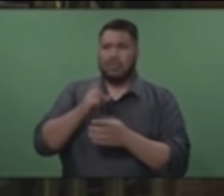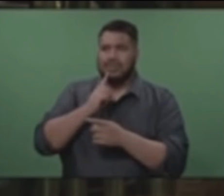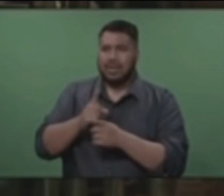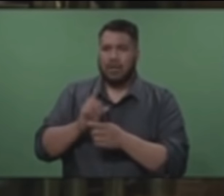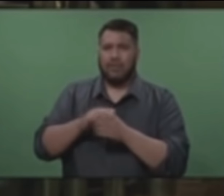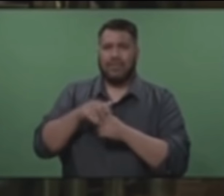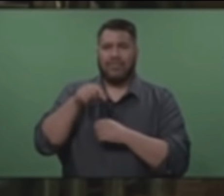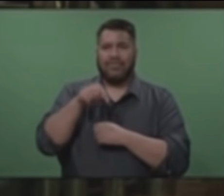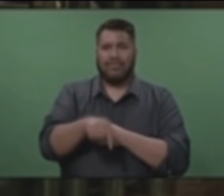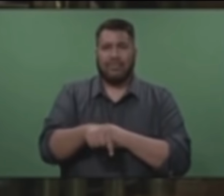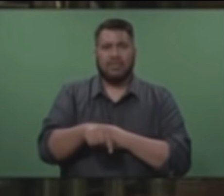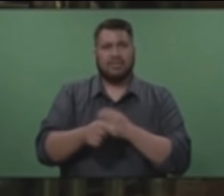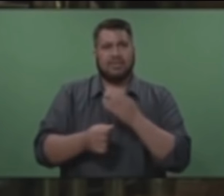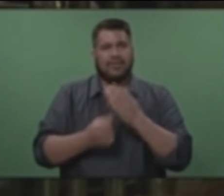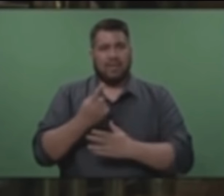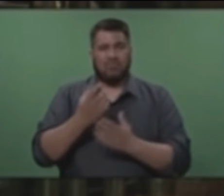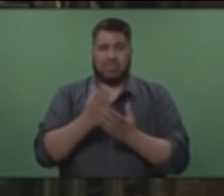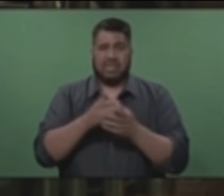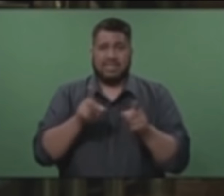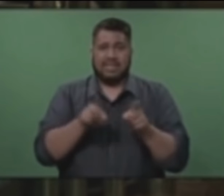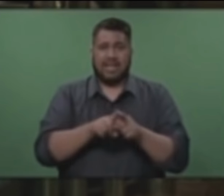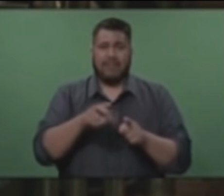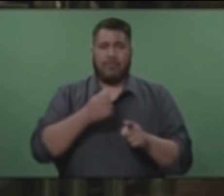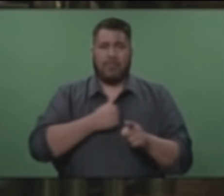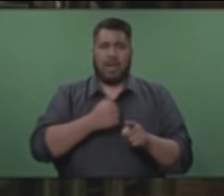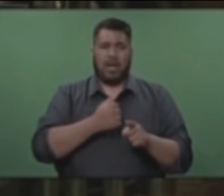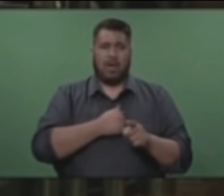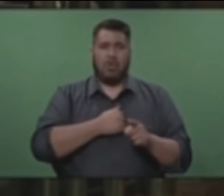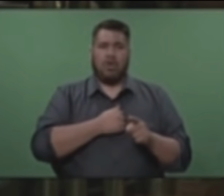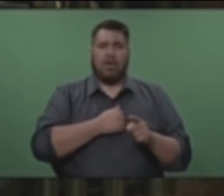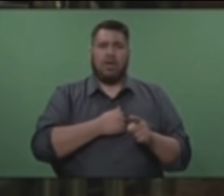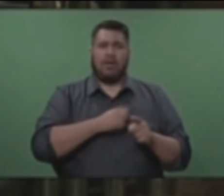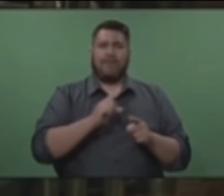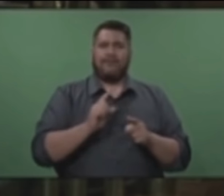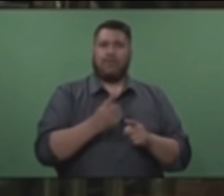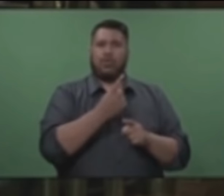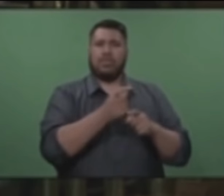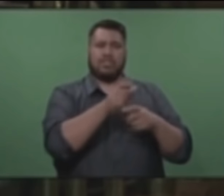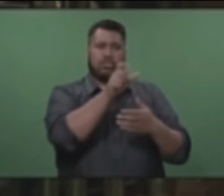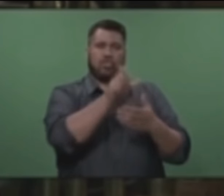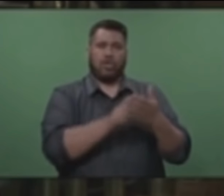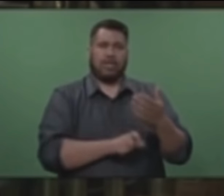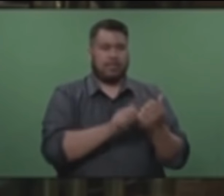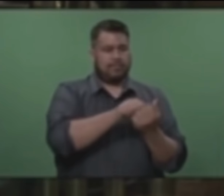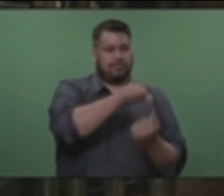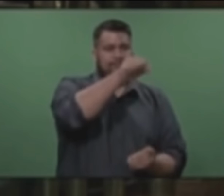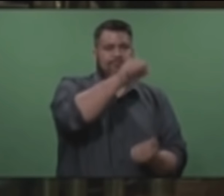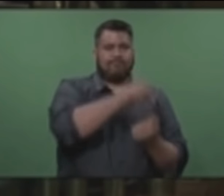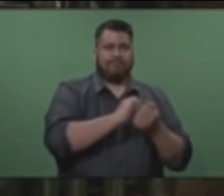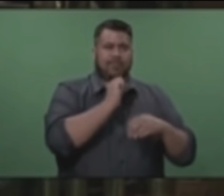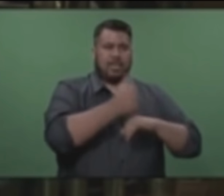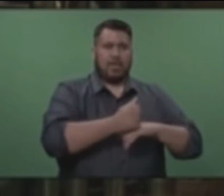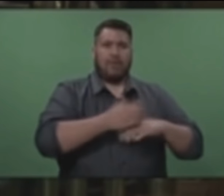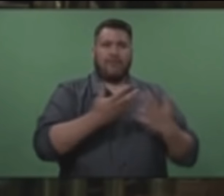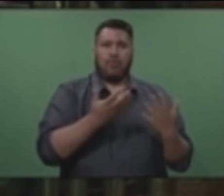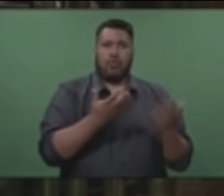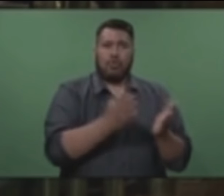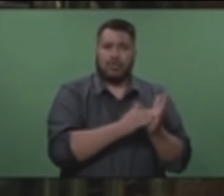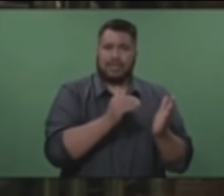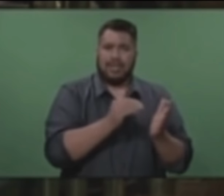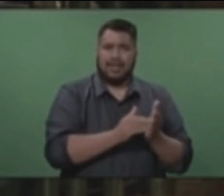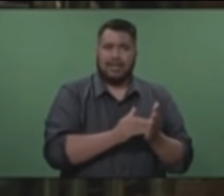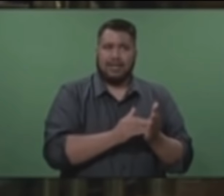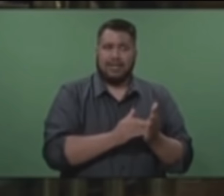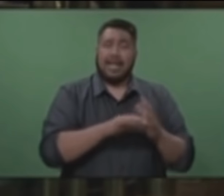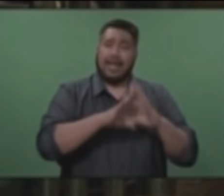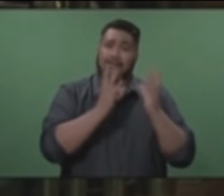almost 180 years. That we and what we treasure should be safe from harm, that we